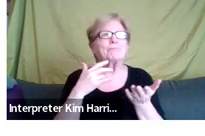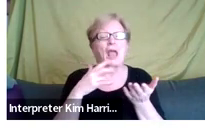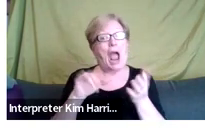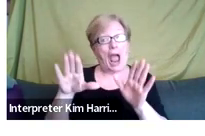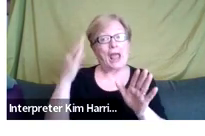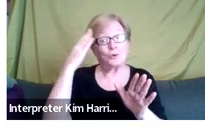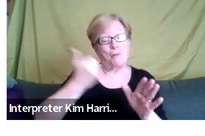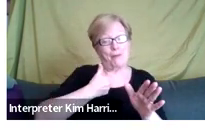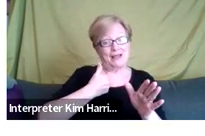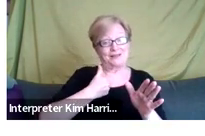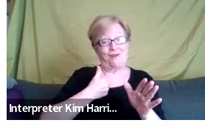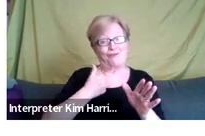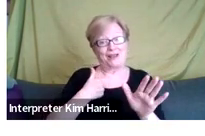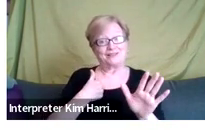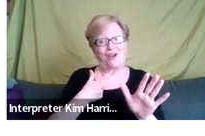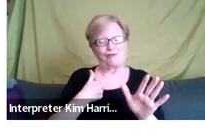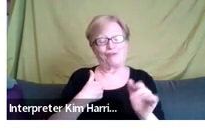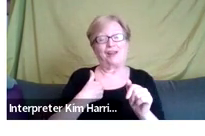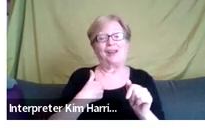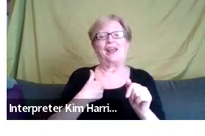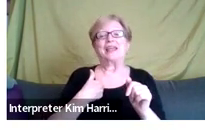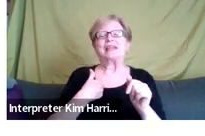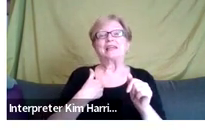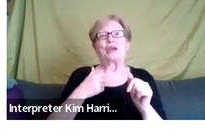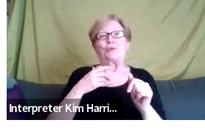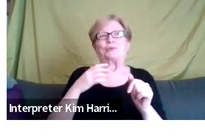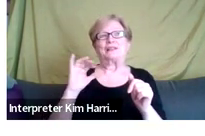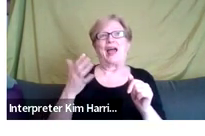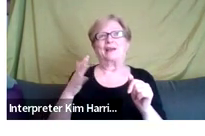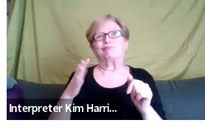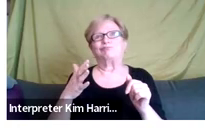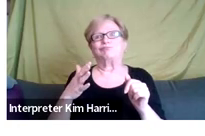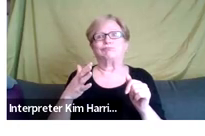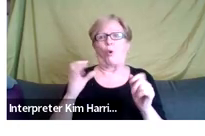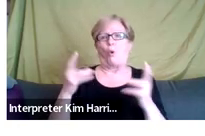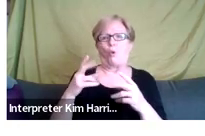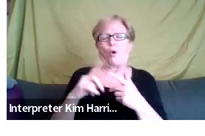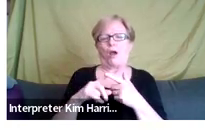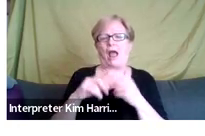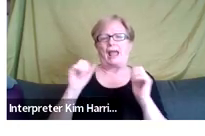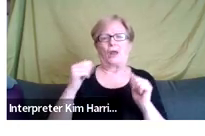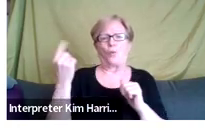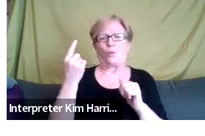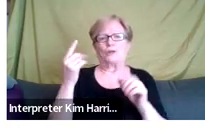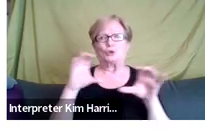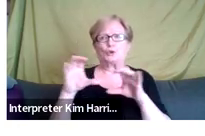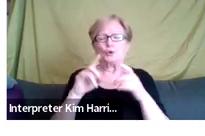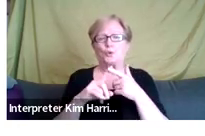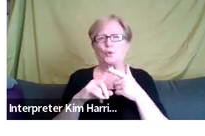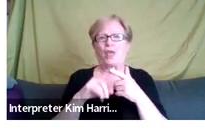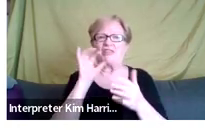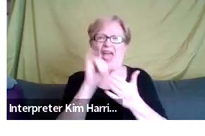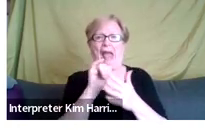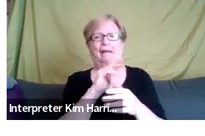personally for me that it was kind of like, oh, you can only do this certain type